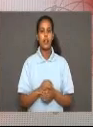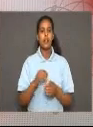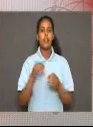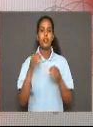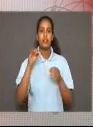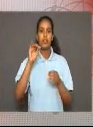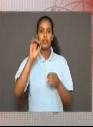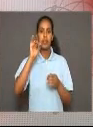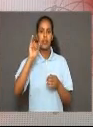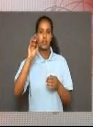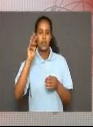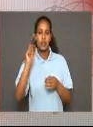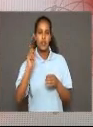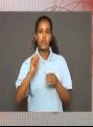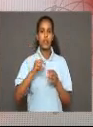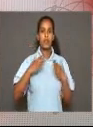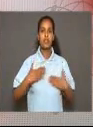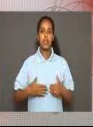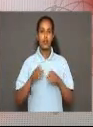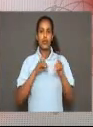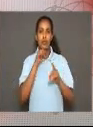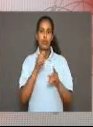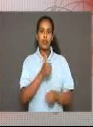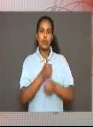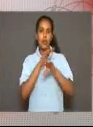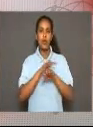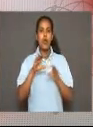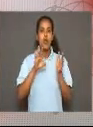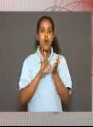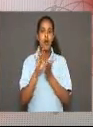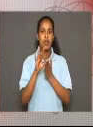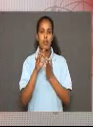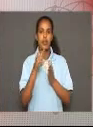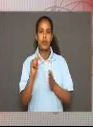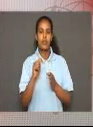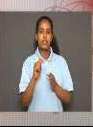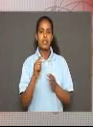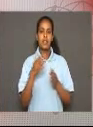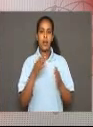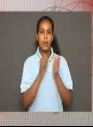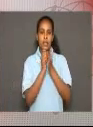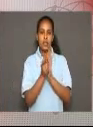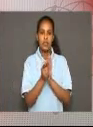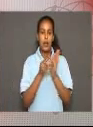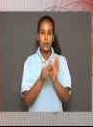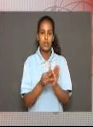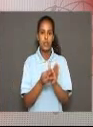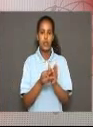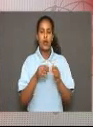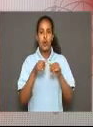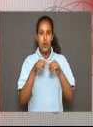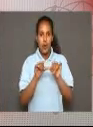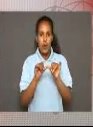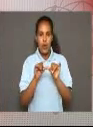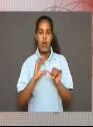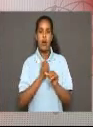Intensive physical properties do not depend on the quantity of a sample. Going back